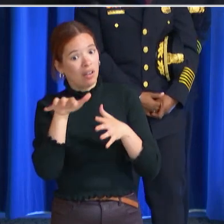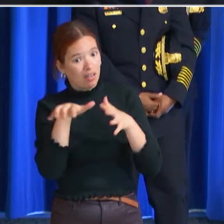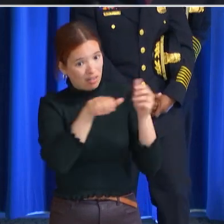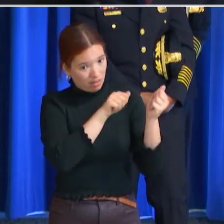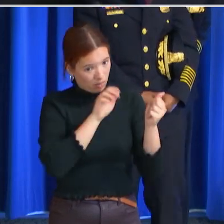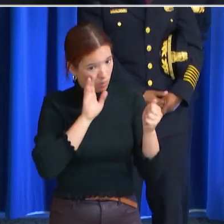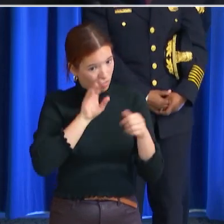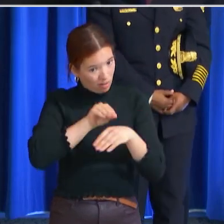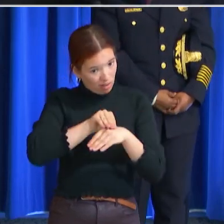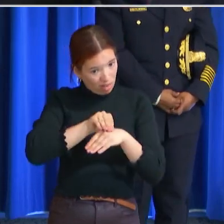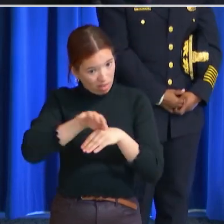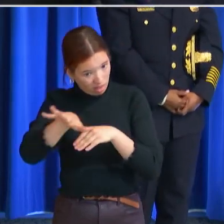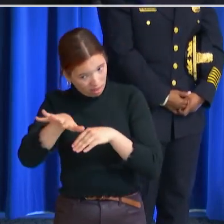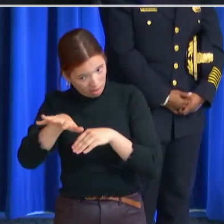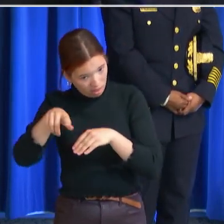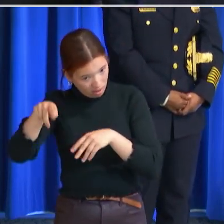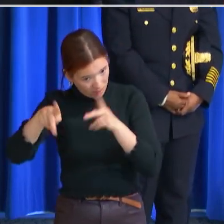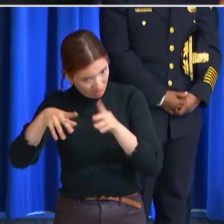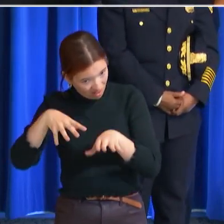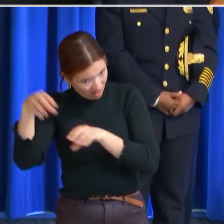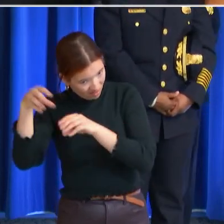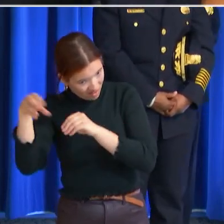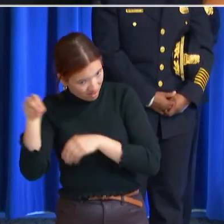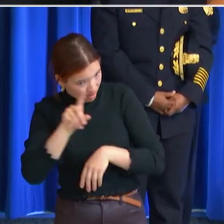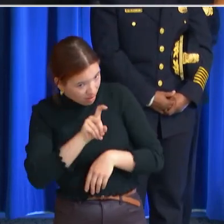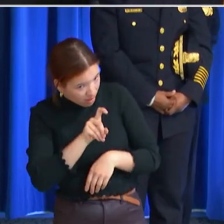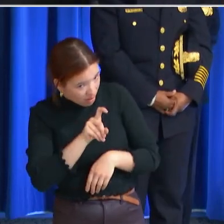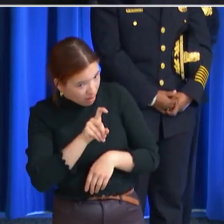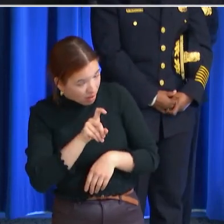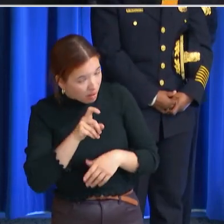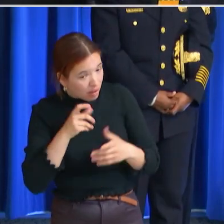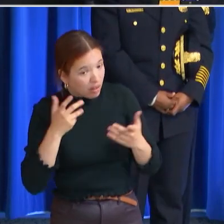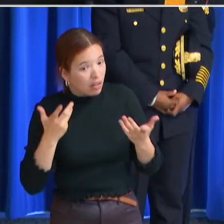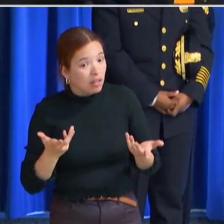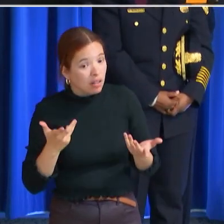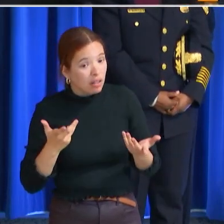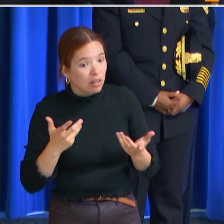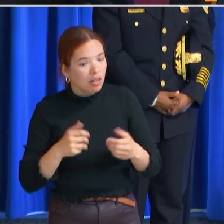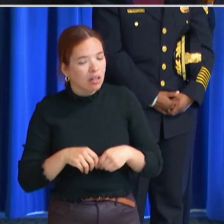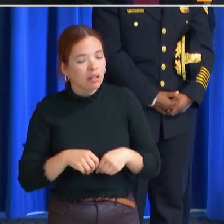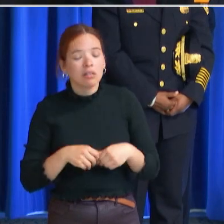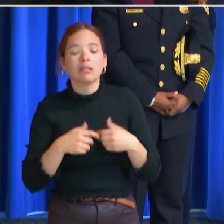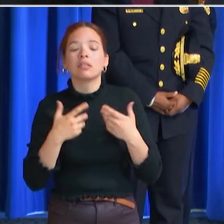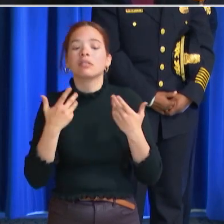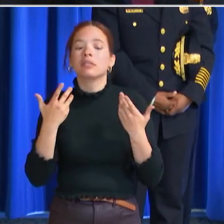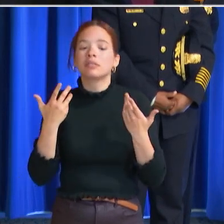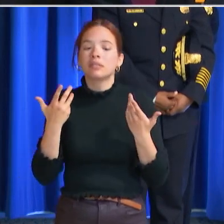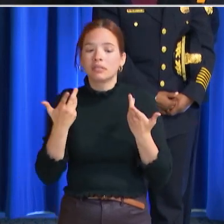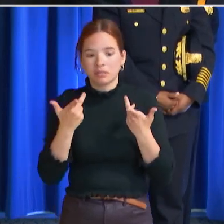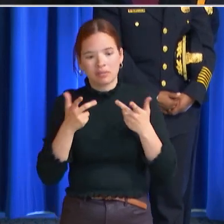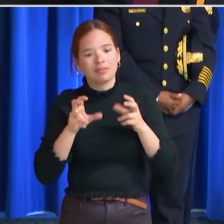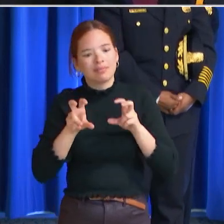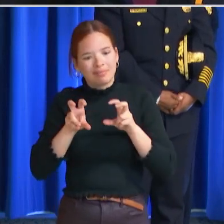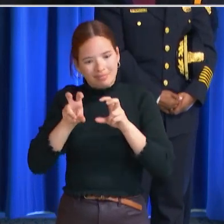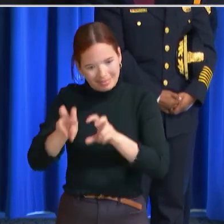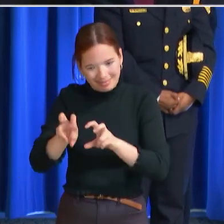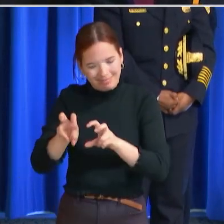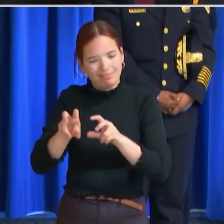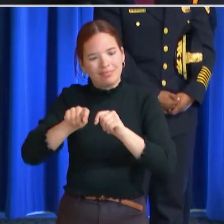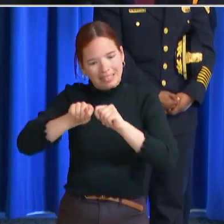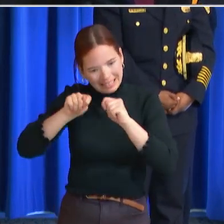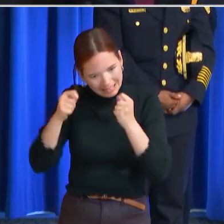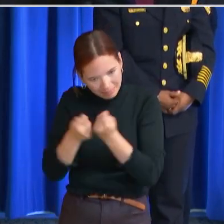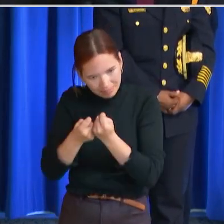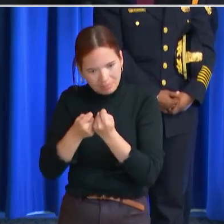from? So, one of the things that I've done is invested in a great team. When I say invested in personally, invested in